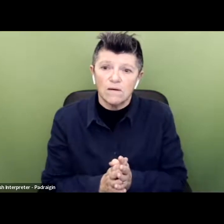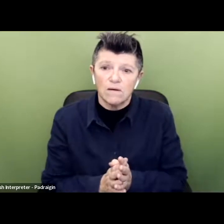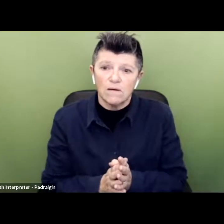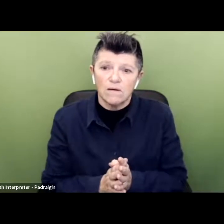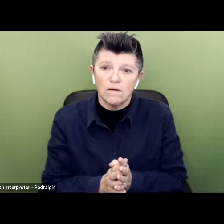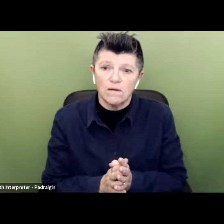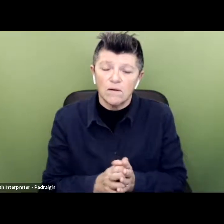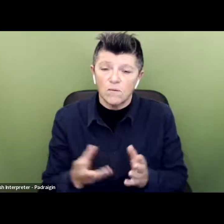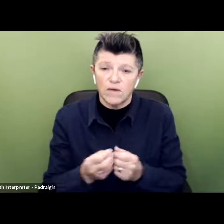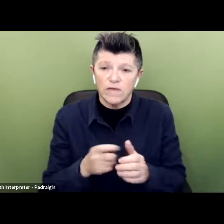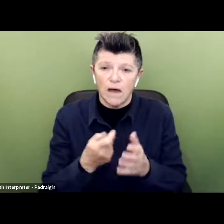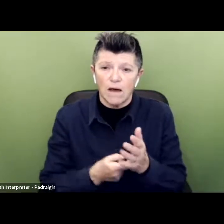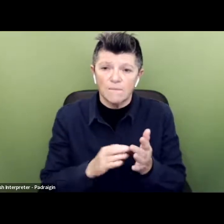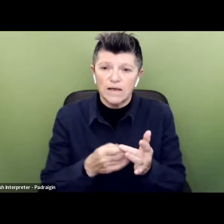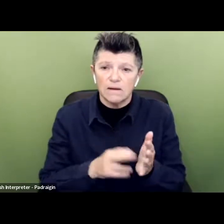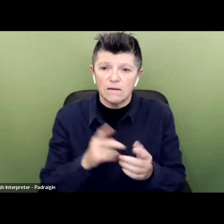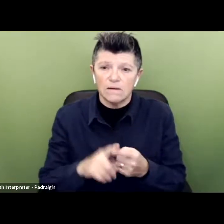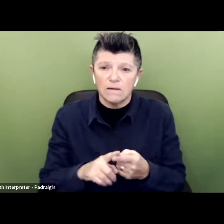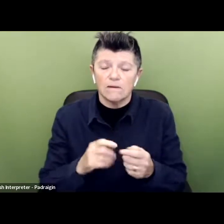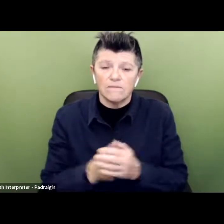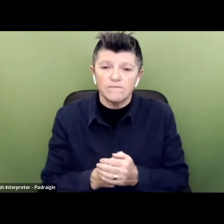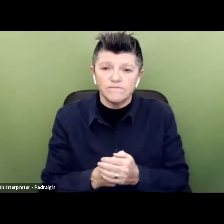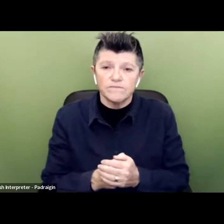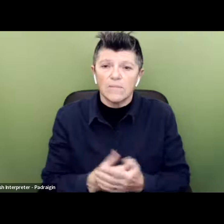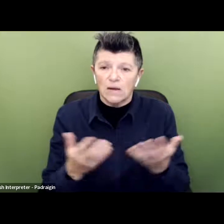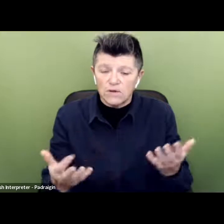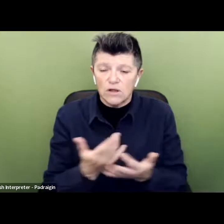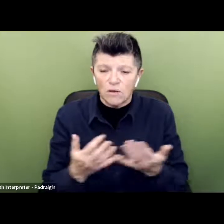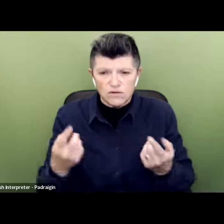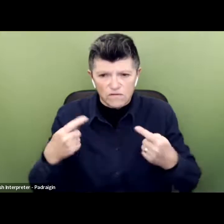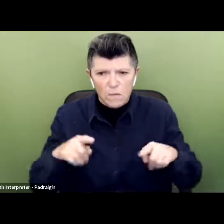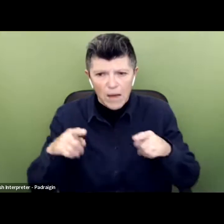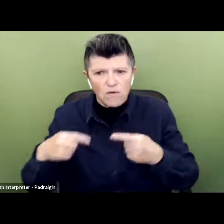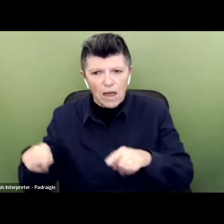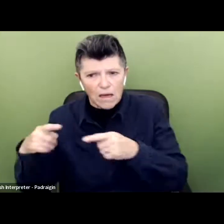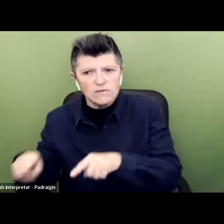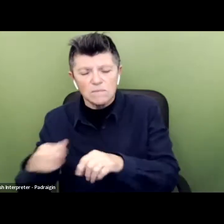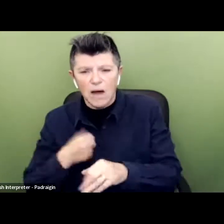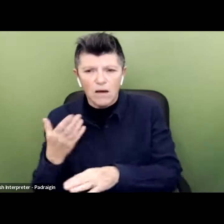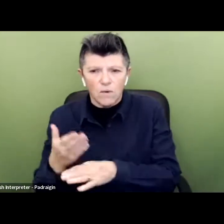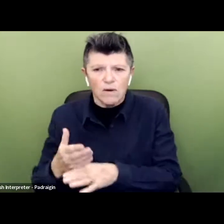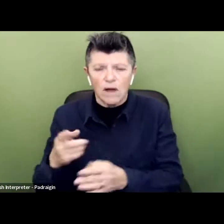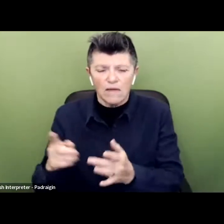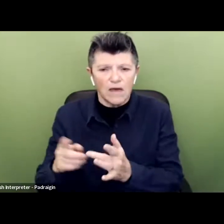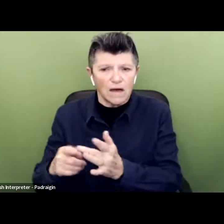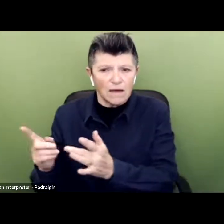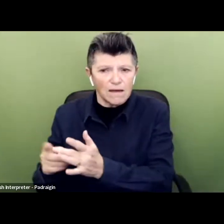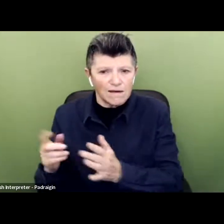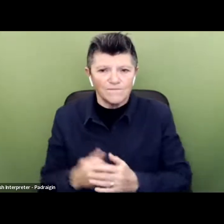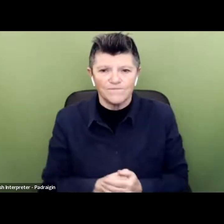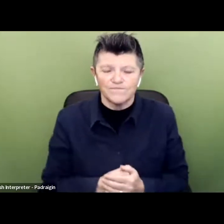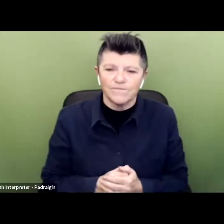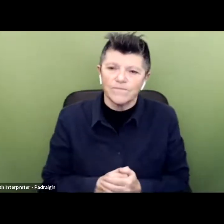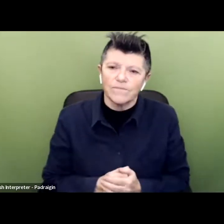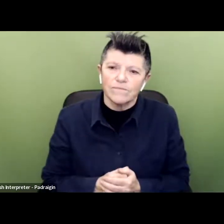a different discipline, lots of parallels with my work and with the work of the International Inequalities Institute. And